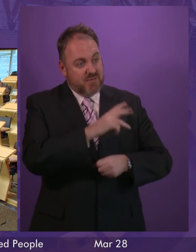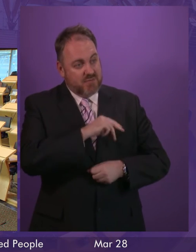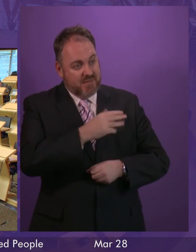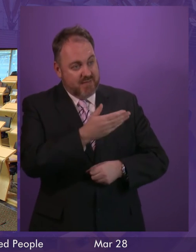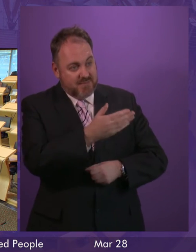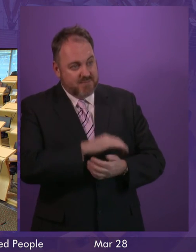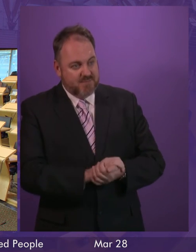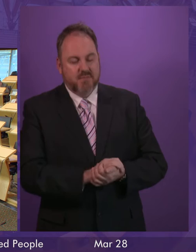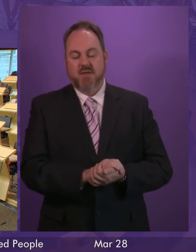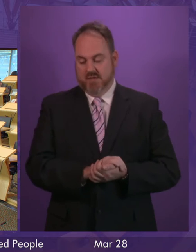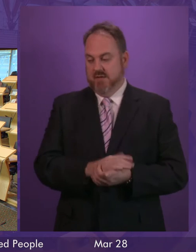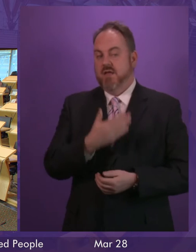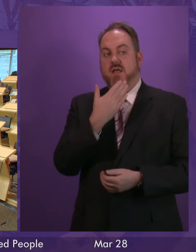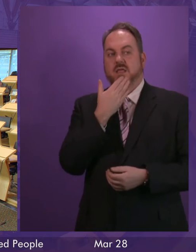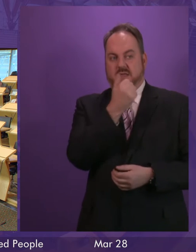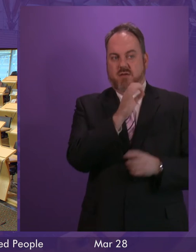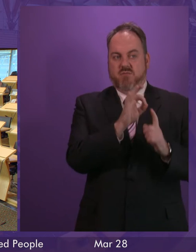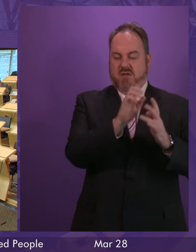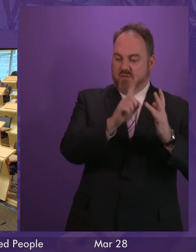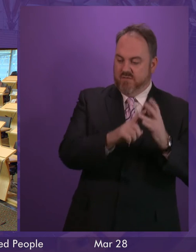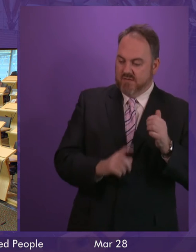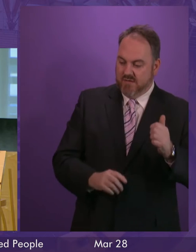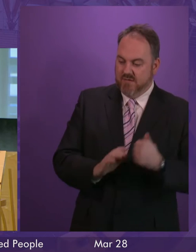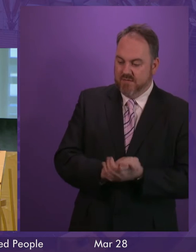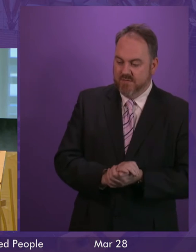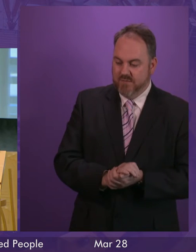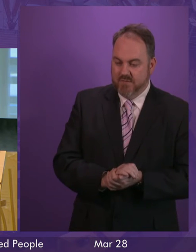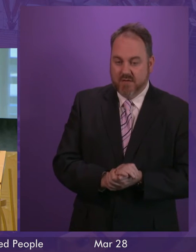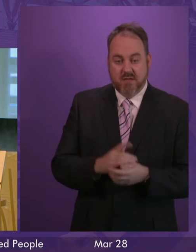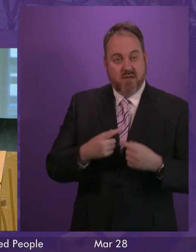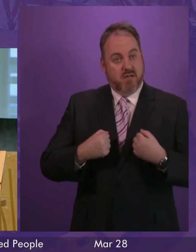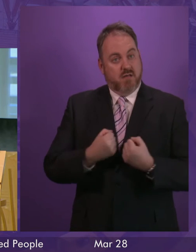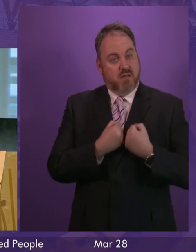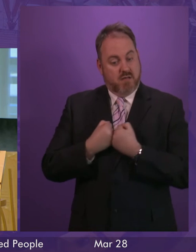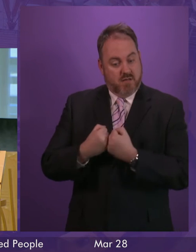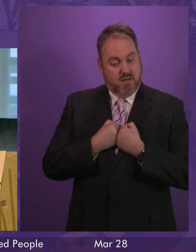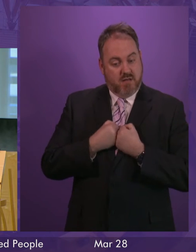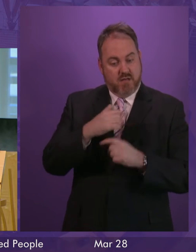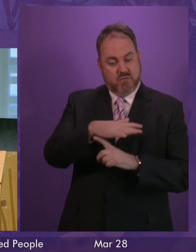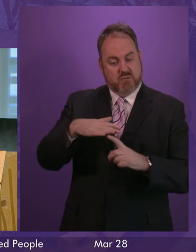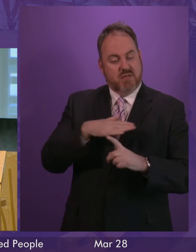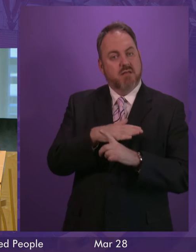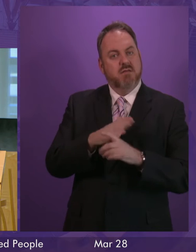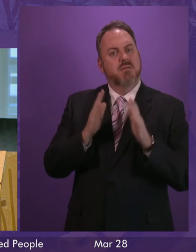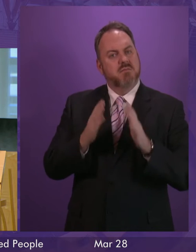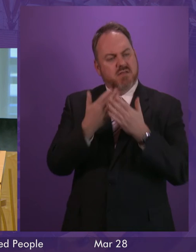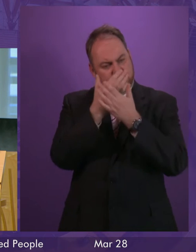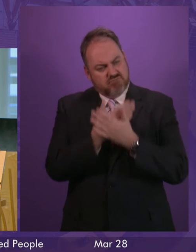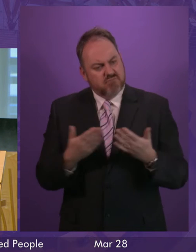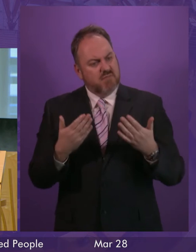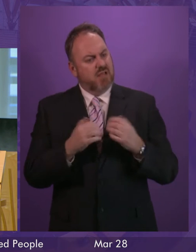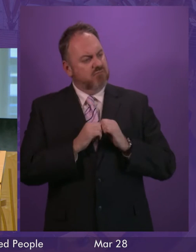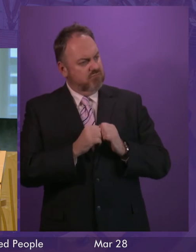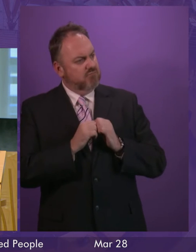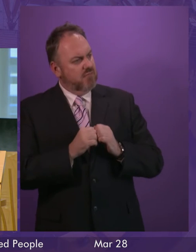Gibson please. Thank you, Presiding Officer. The Scottish Government and we as a parliament and a society must recognise the rich and valuable contribution that disabled